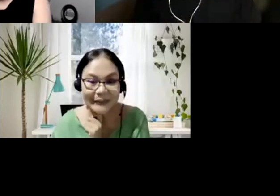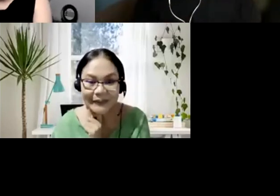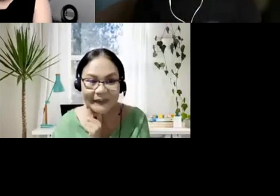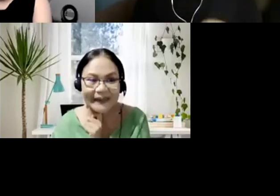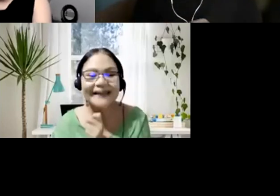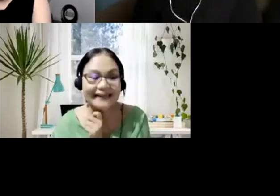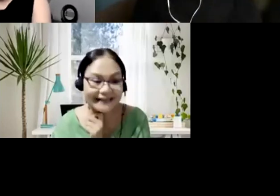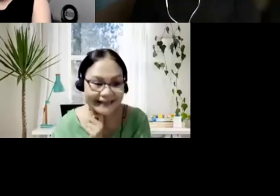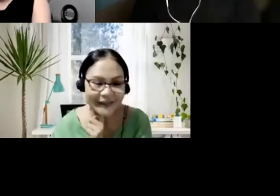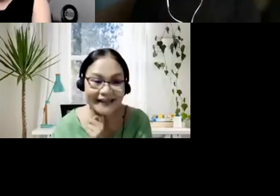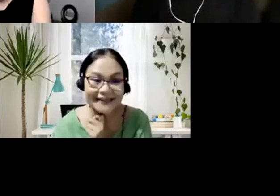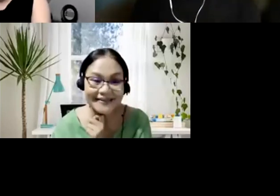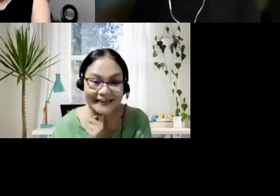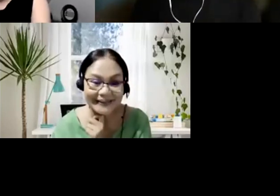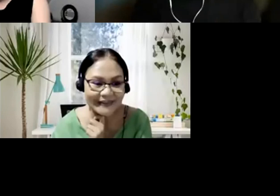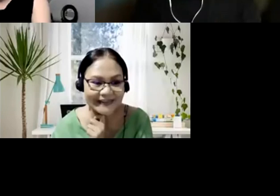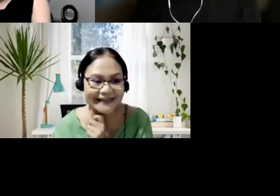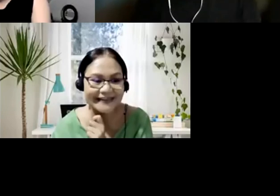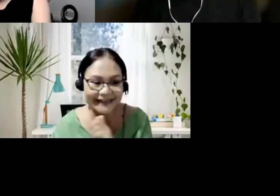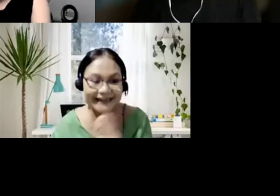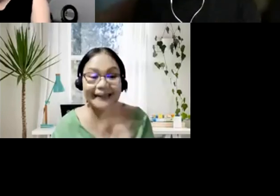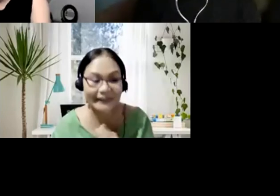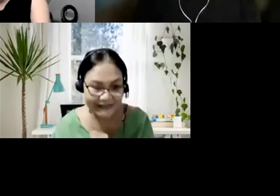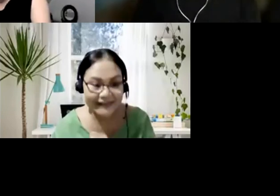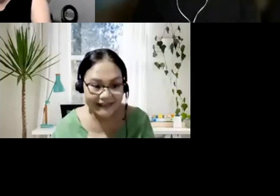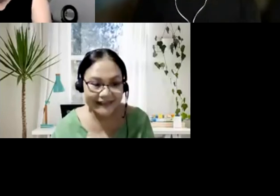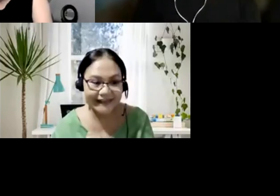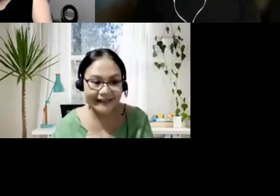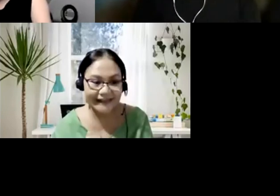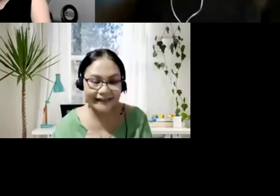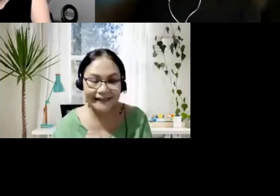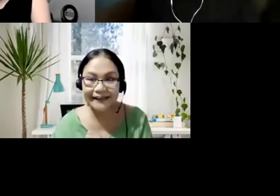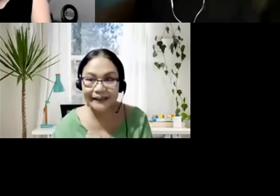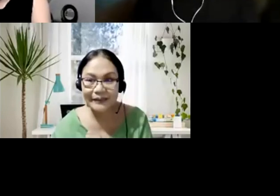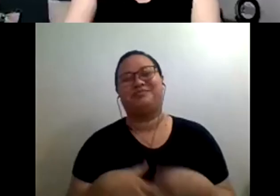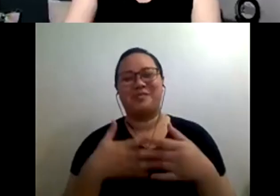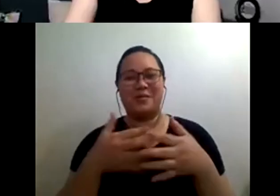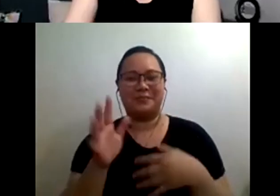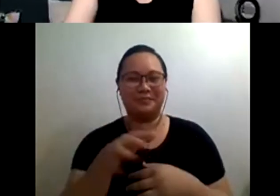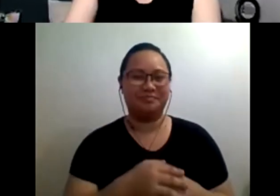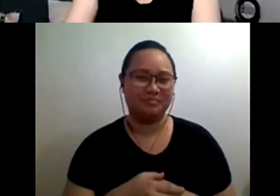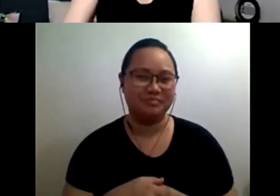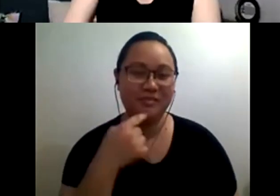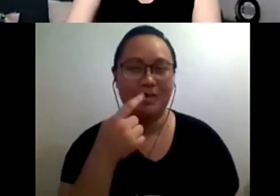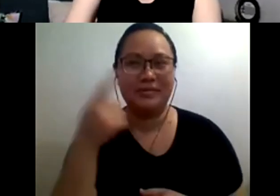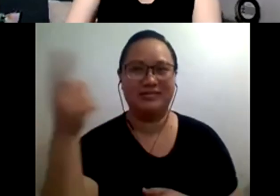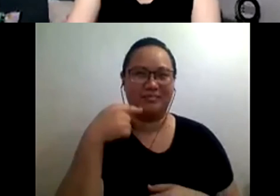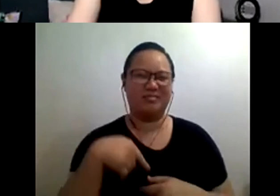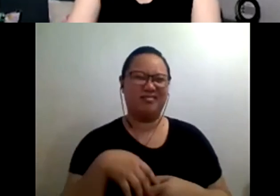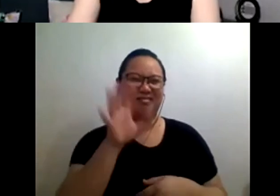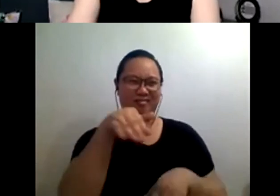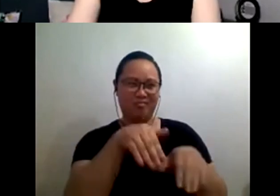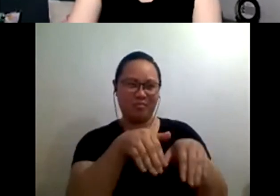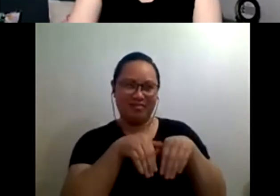Parang, yeah. Parang kahapon 20 lang. Years ago. Thank you. Kung ano. Yon. So sabi niya, I was very reserved,